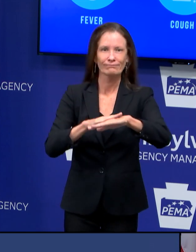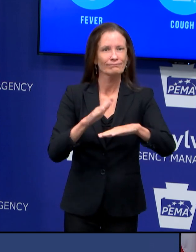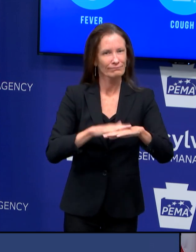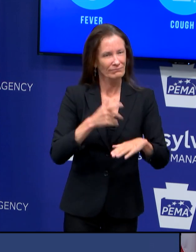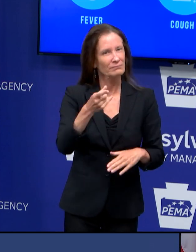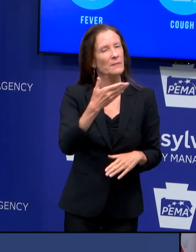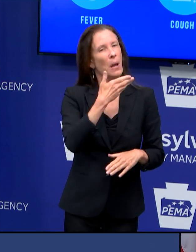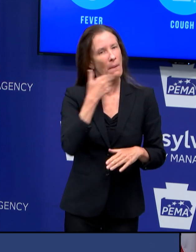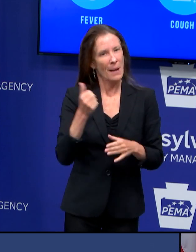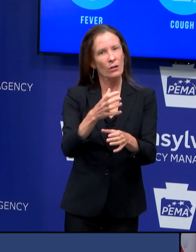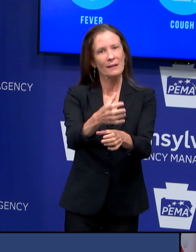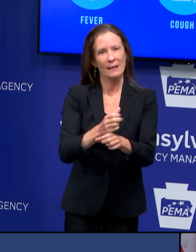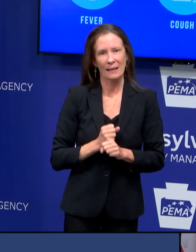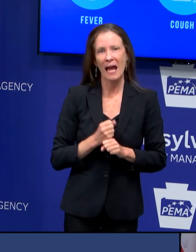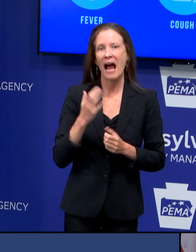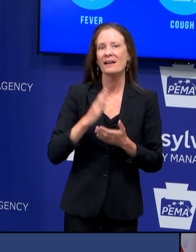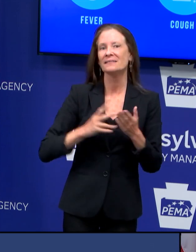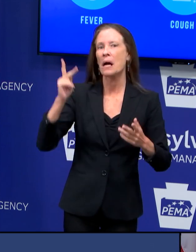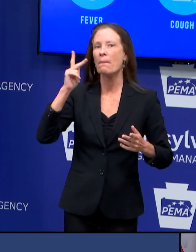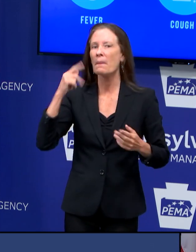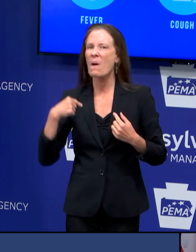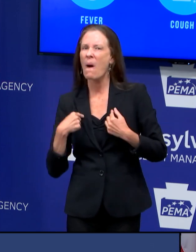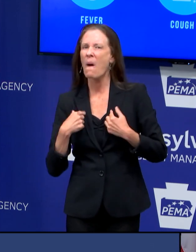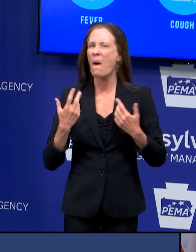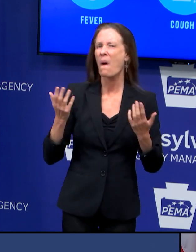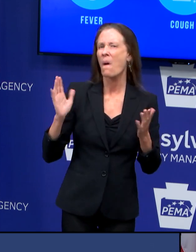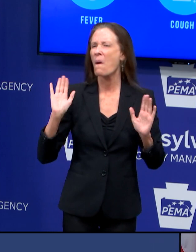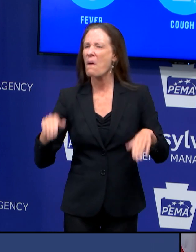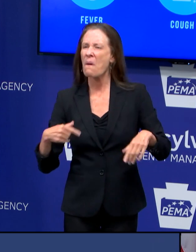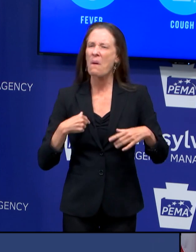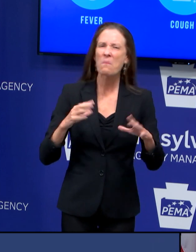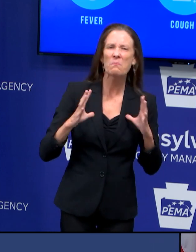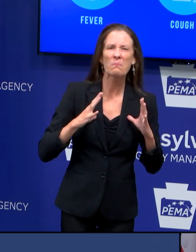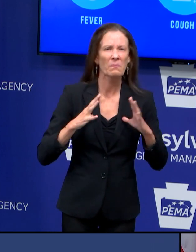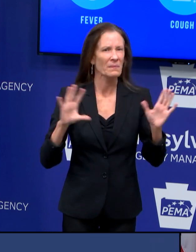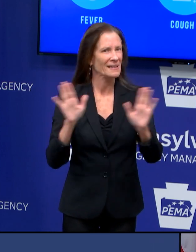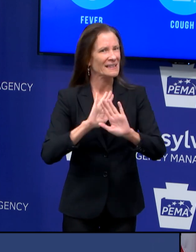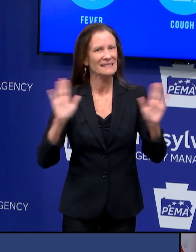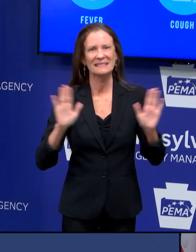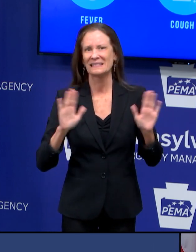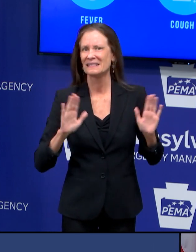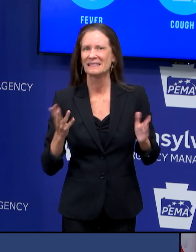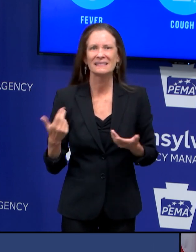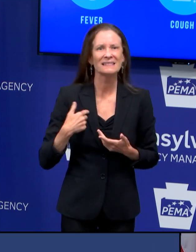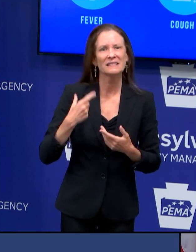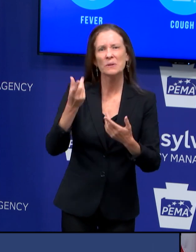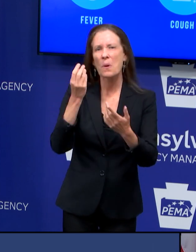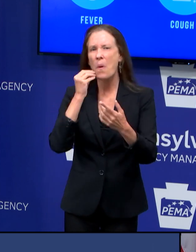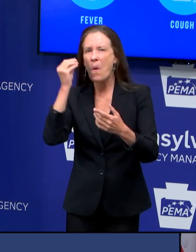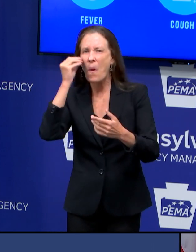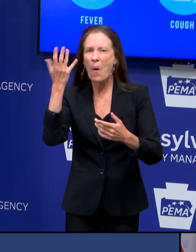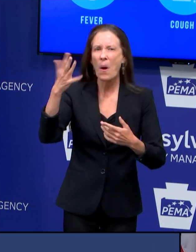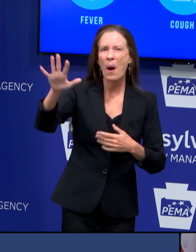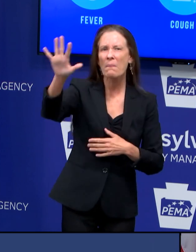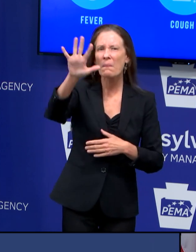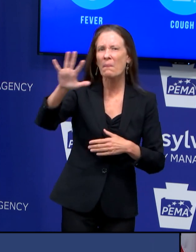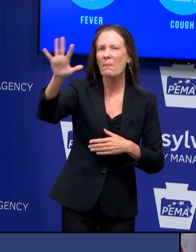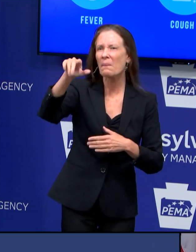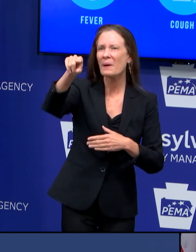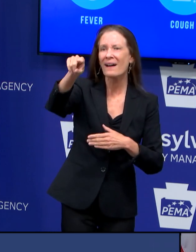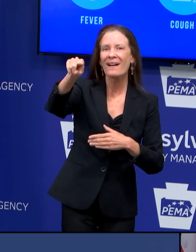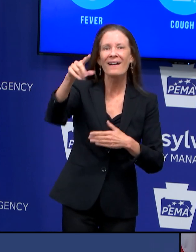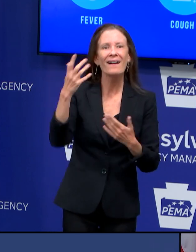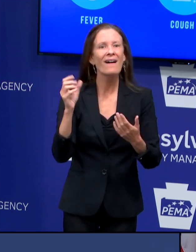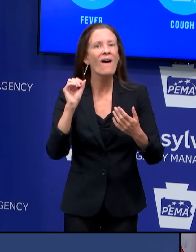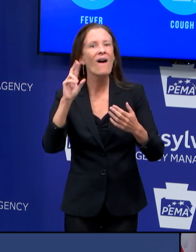flood insurance is available only to those who live in federally designated floodplains, but that's just not true. As a